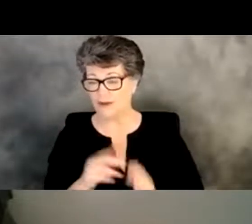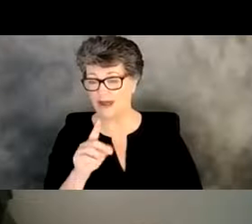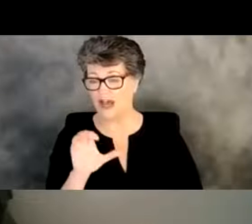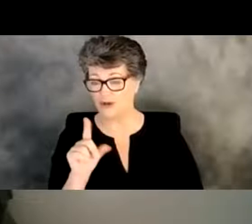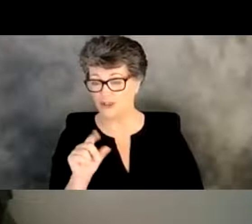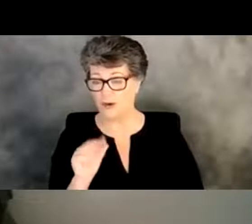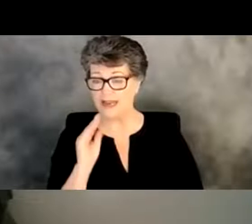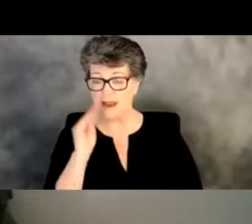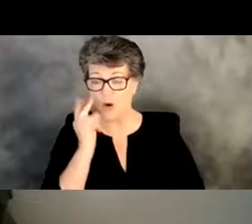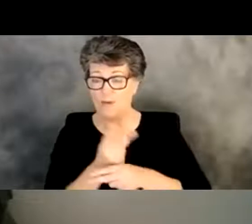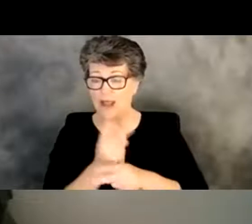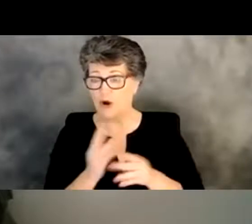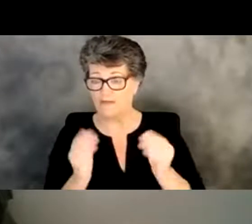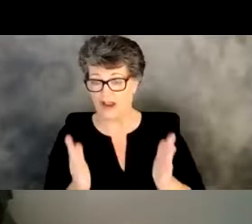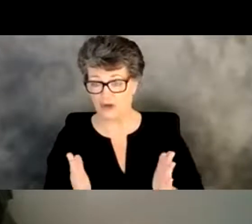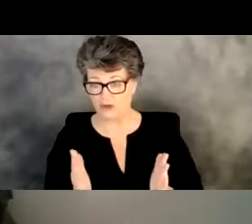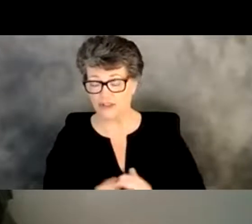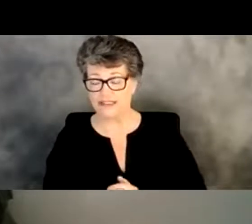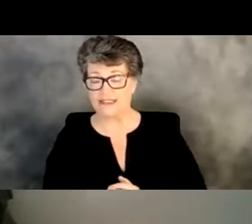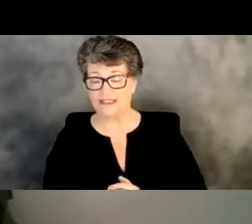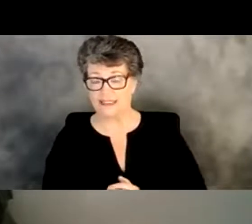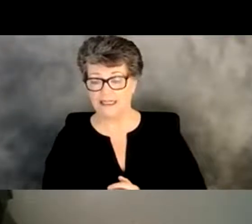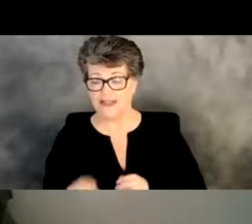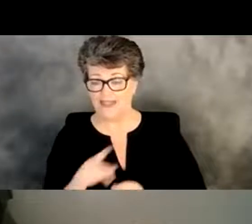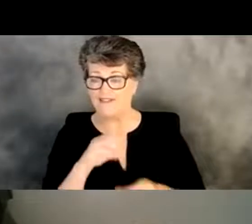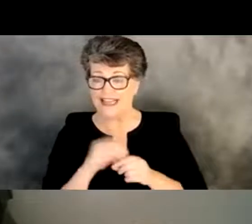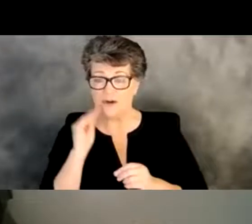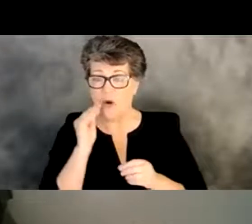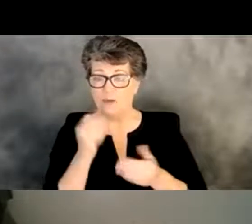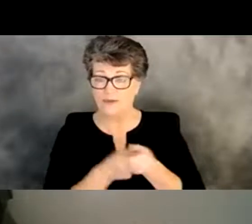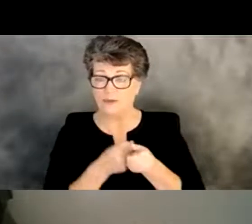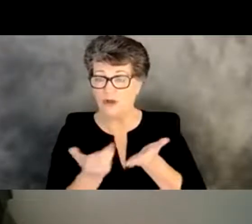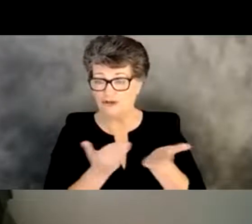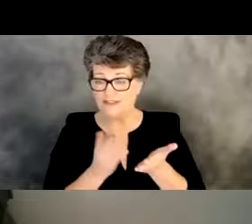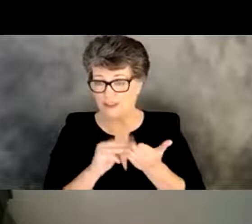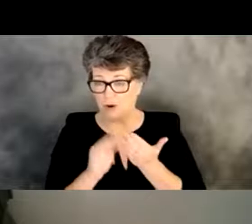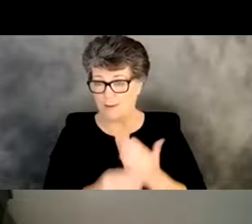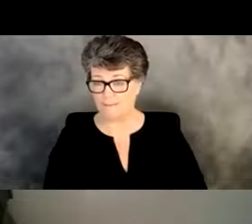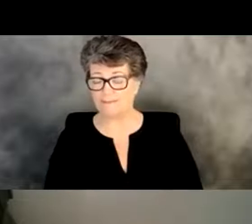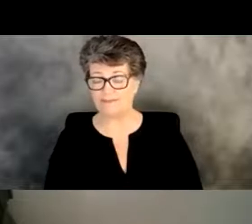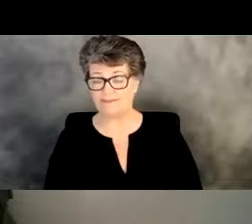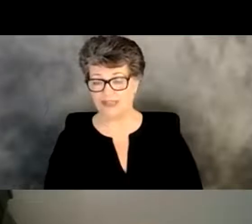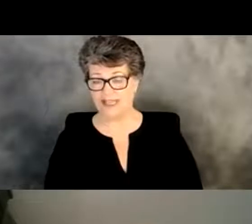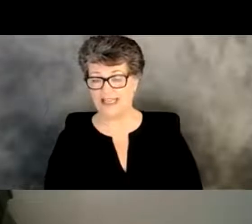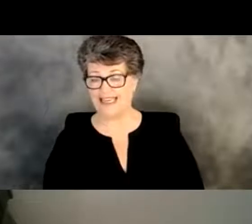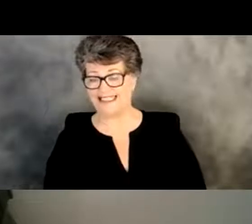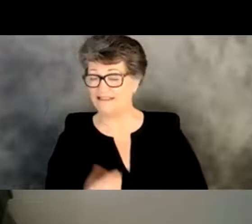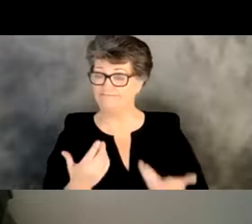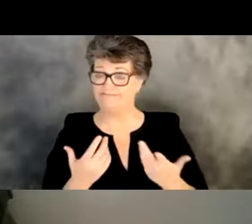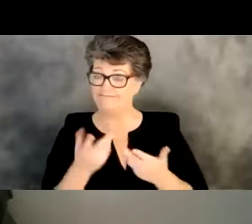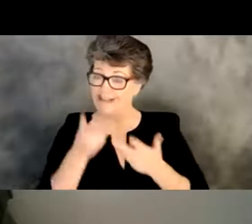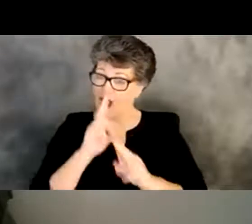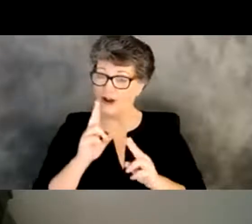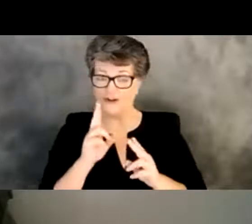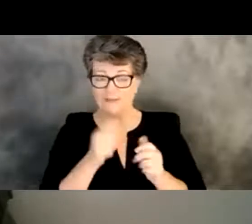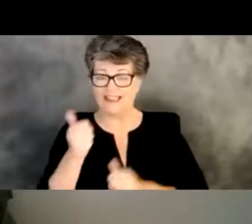care providers through the in-home support services program. And it's a privilege to be the Executive